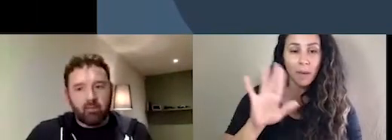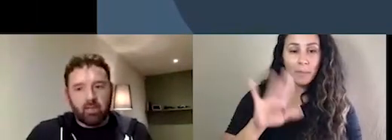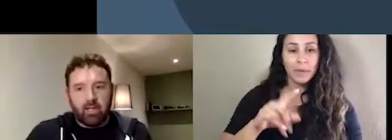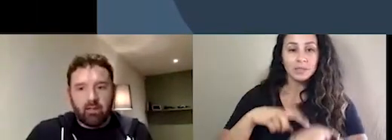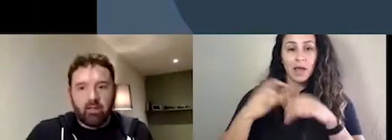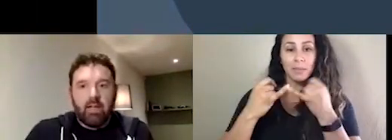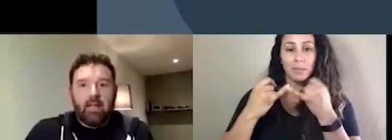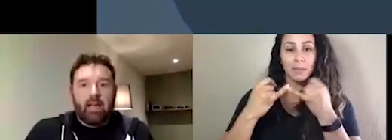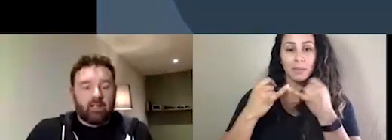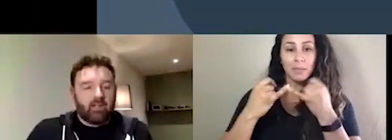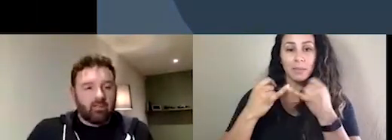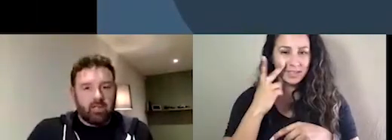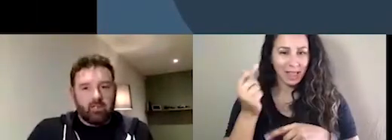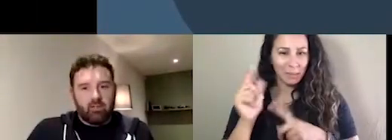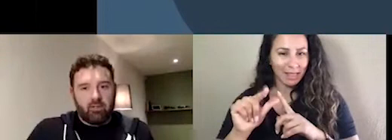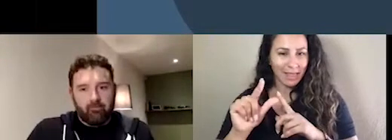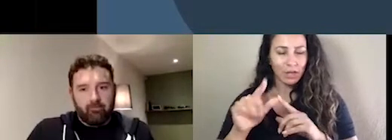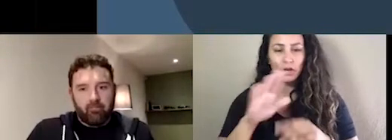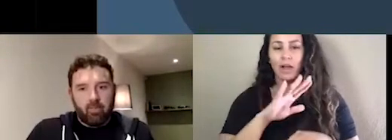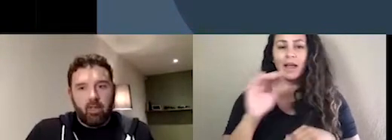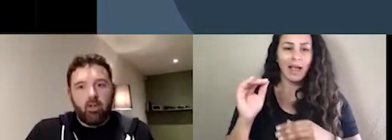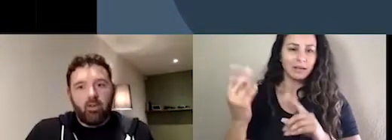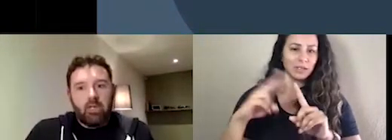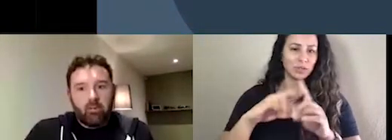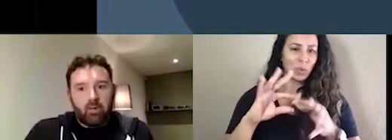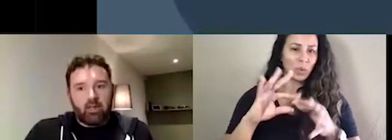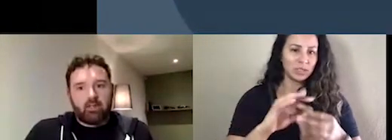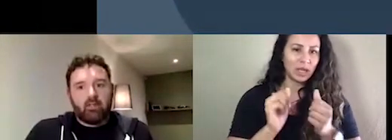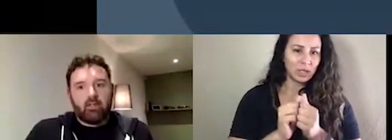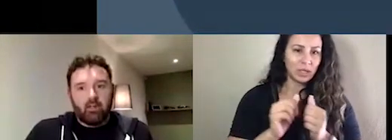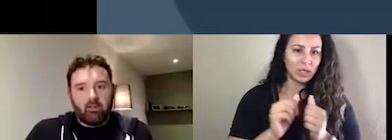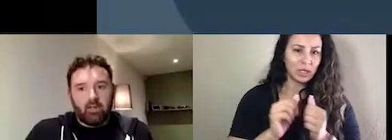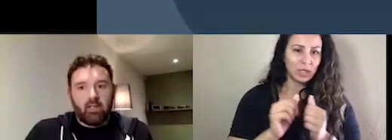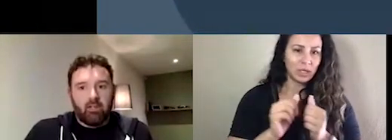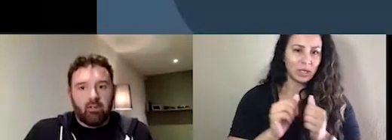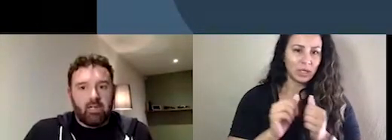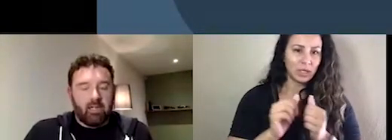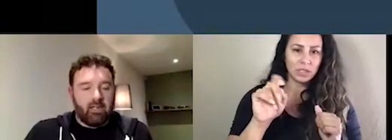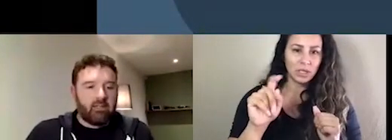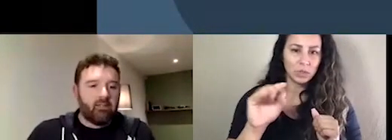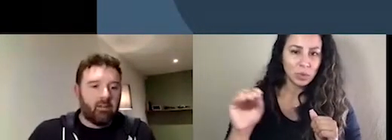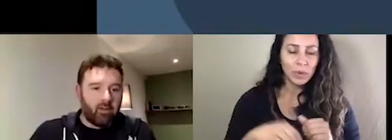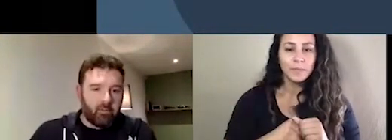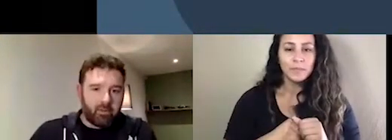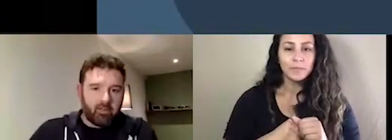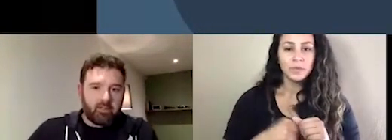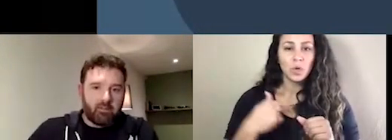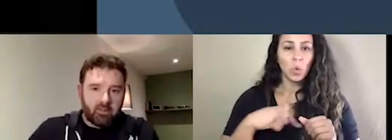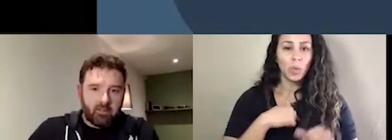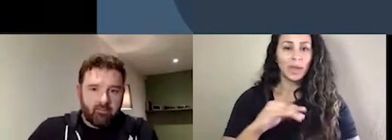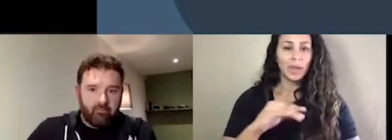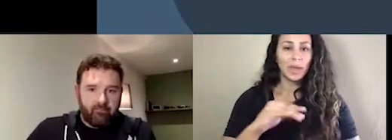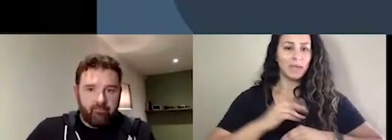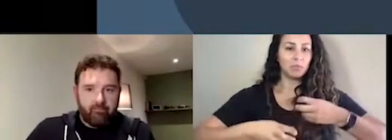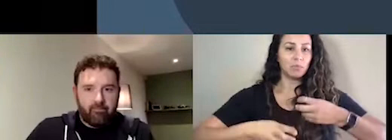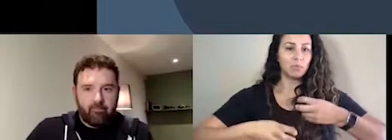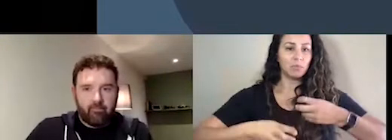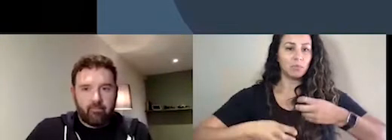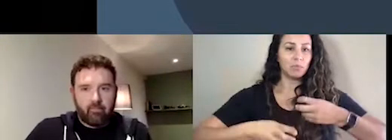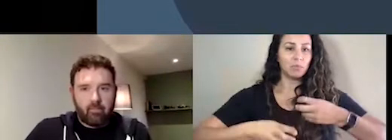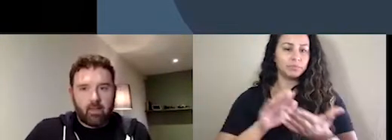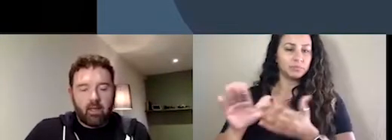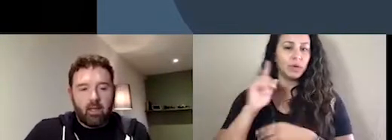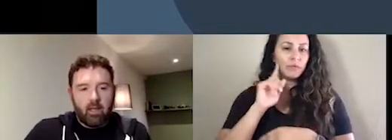see a little bit later, and Associate 2. Unique products solving the unique needs of HubSpot customers.